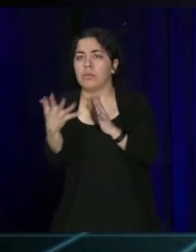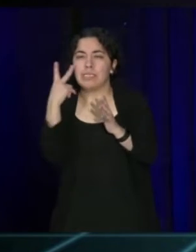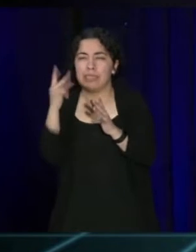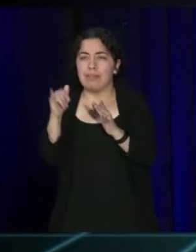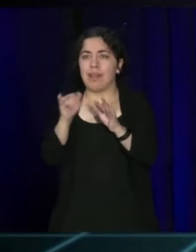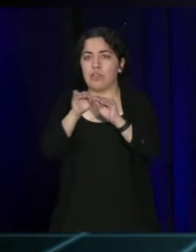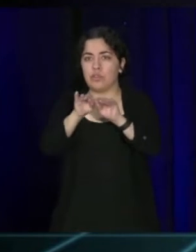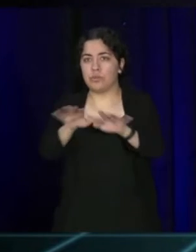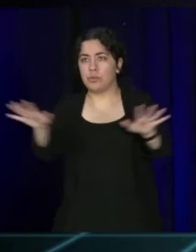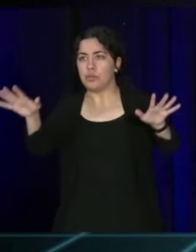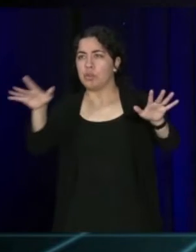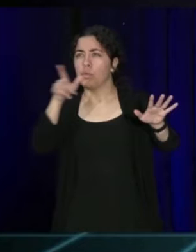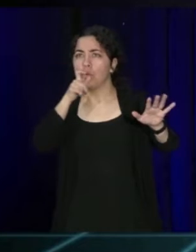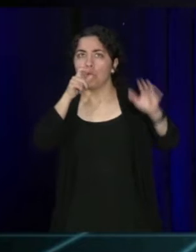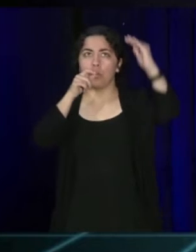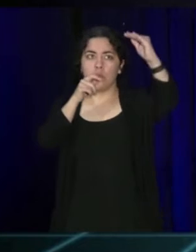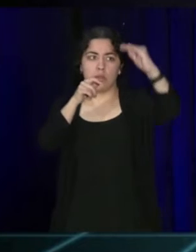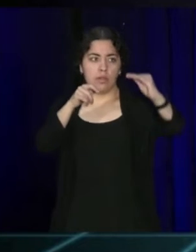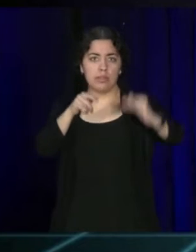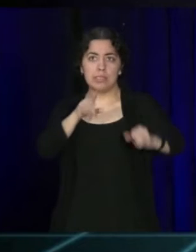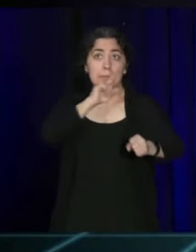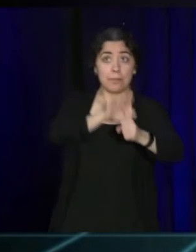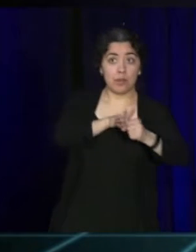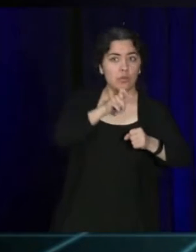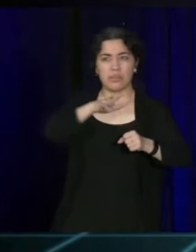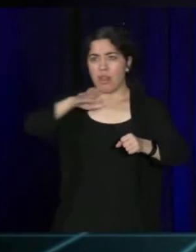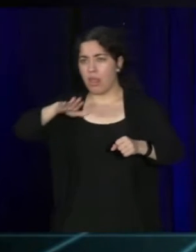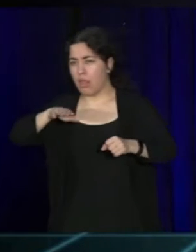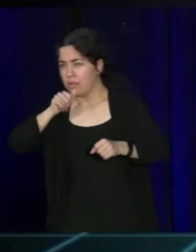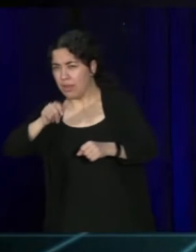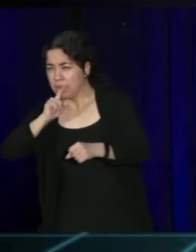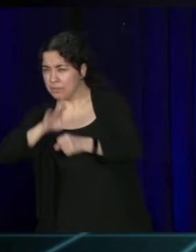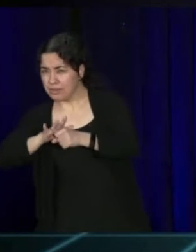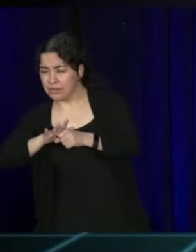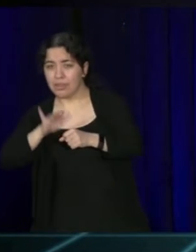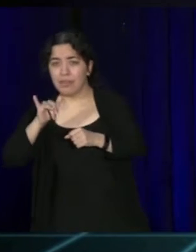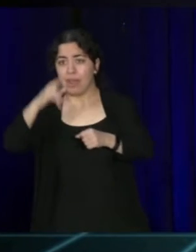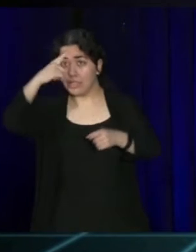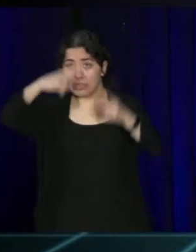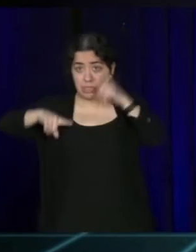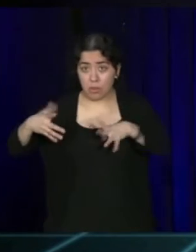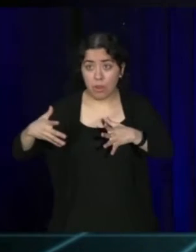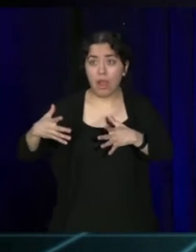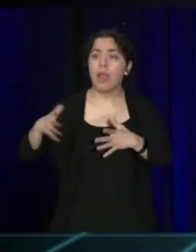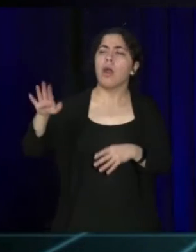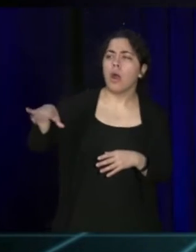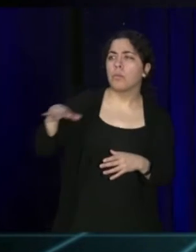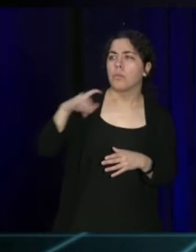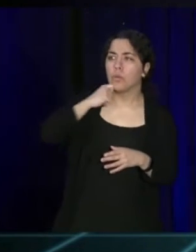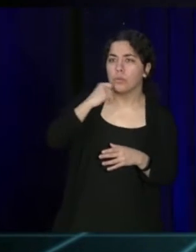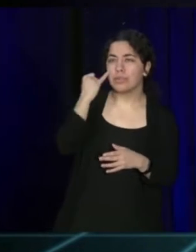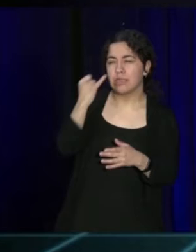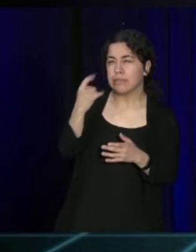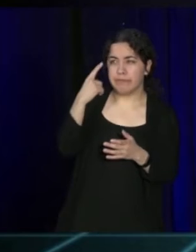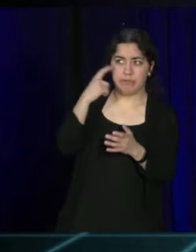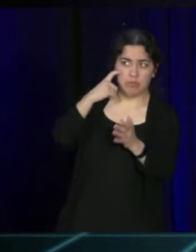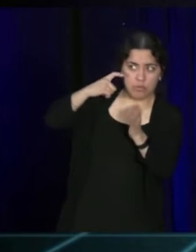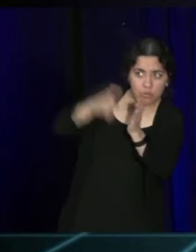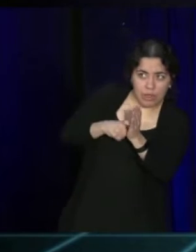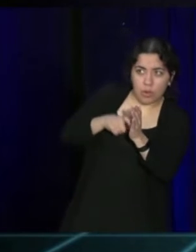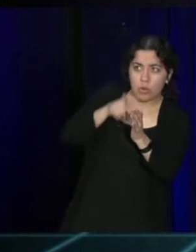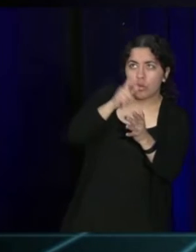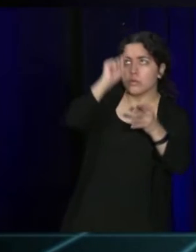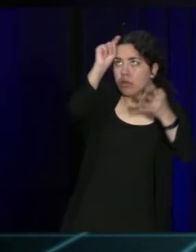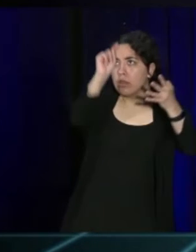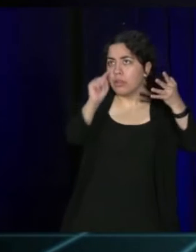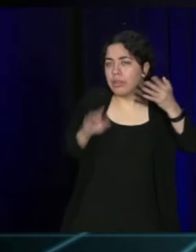well, who's making commits, who's not making commits, like the deal is like, hey, it would be cool if we could just see who to recognize in the next release, in the